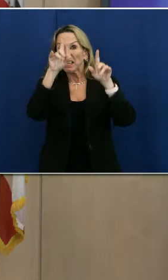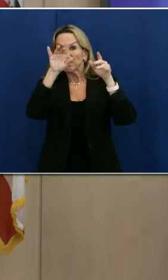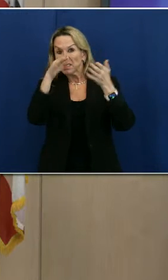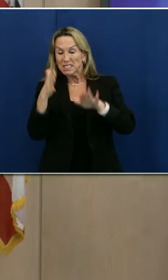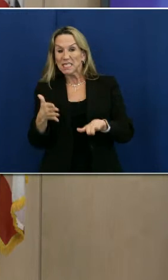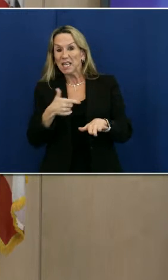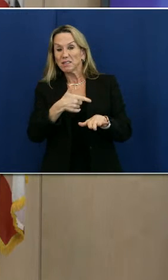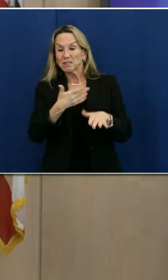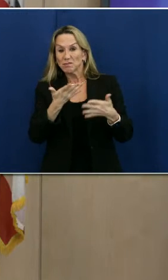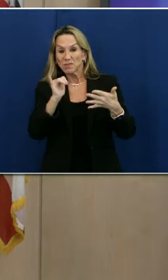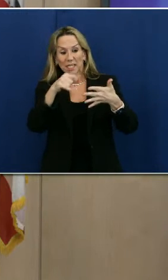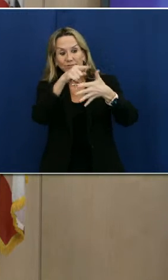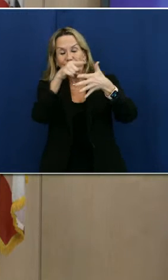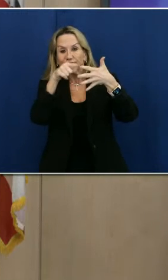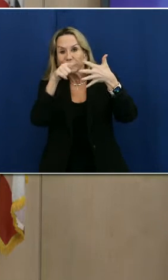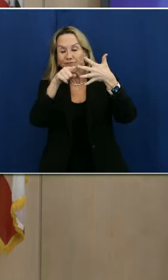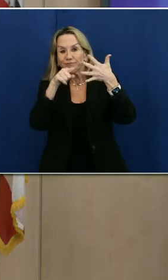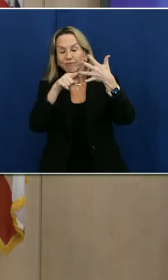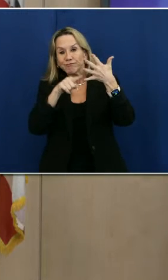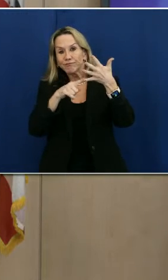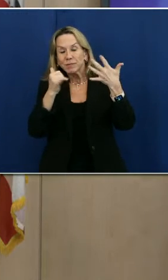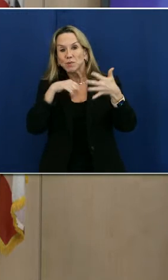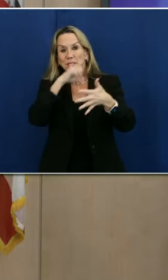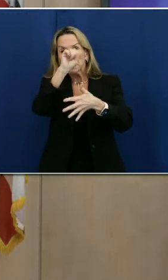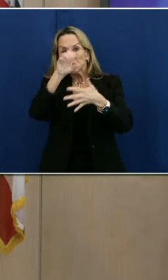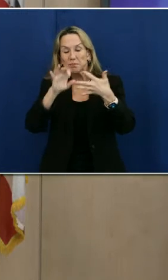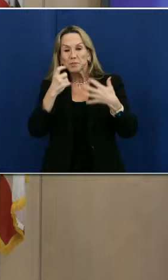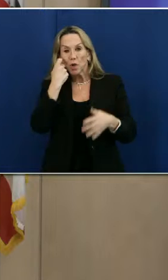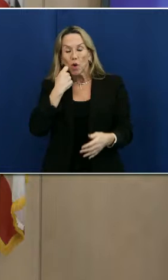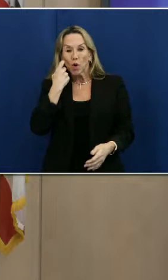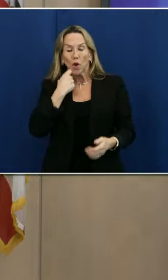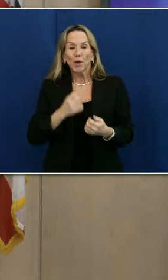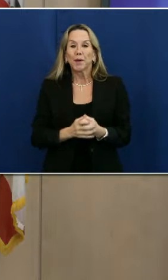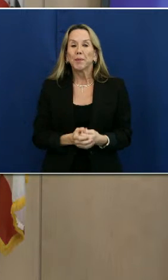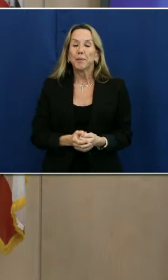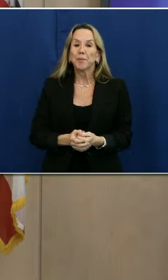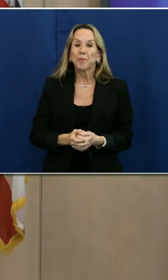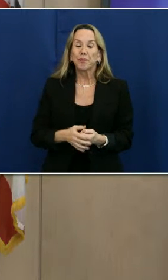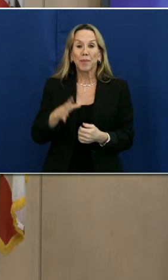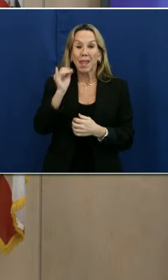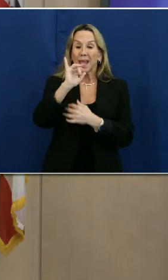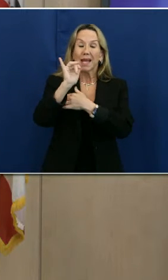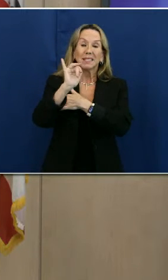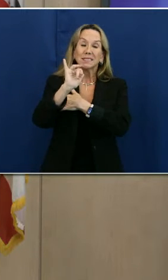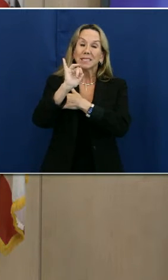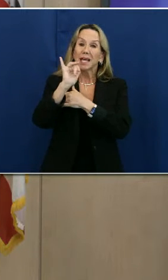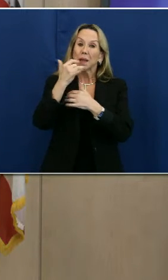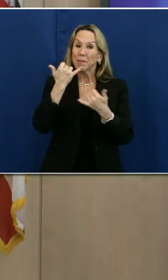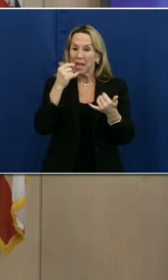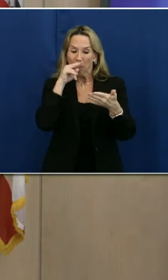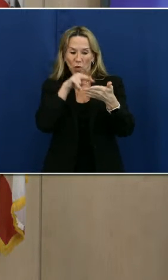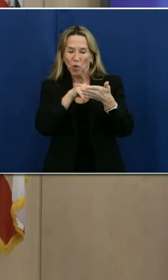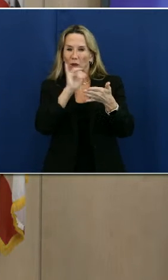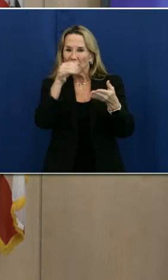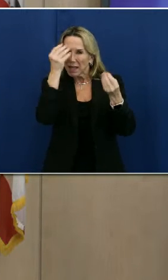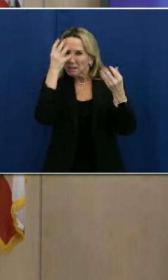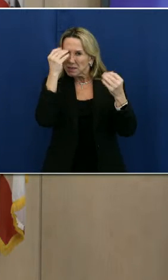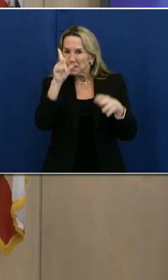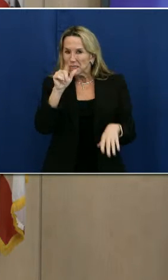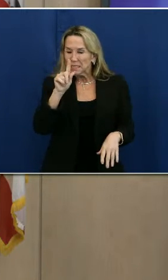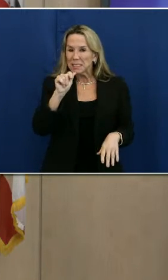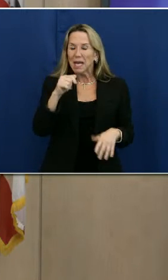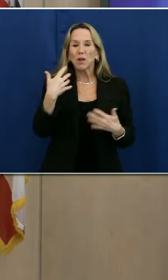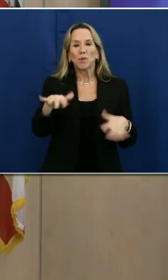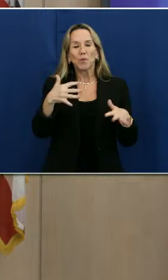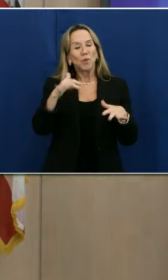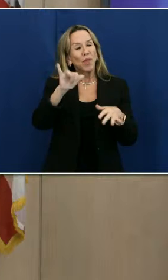lung disease. And actually, overall, at least at the last time we looked at these data,